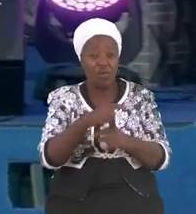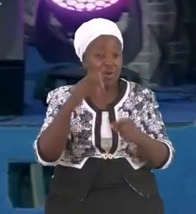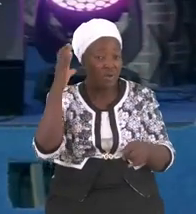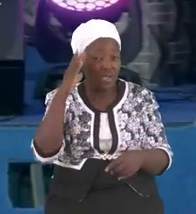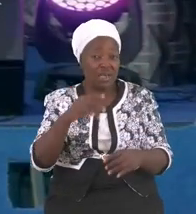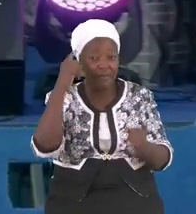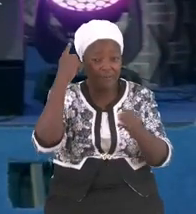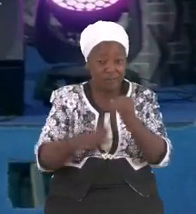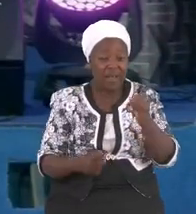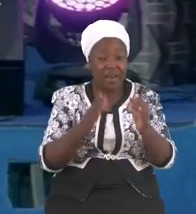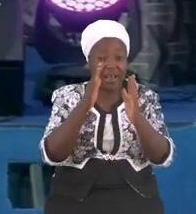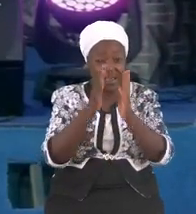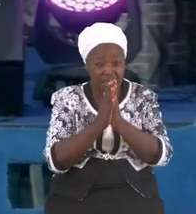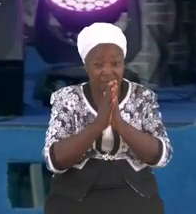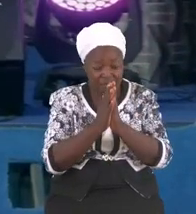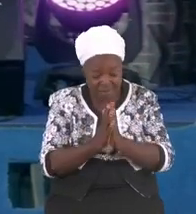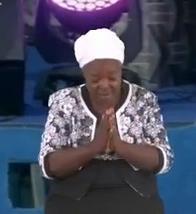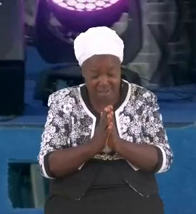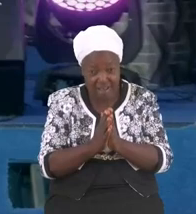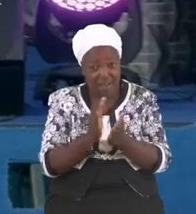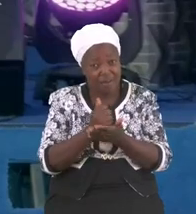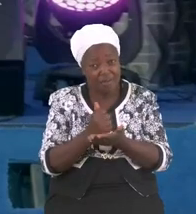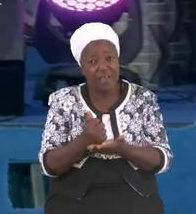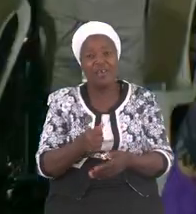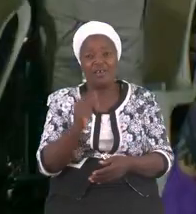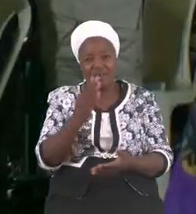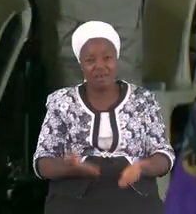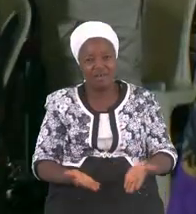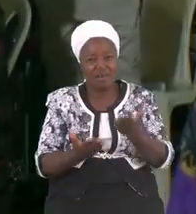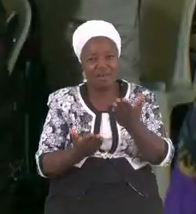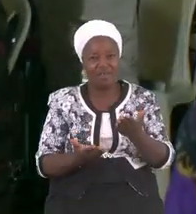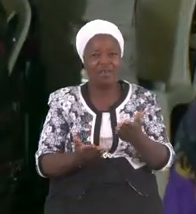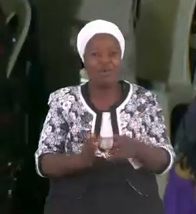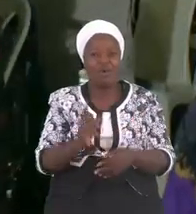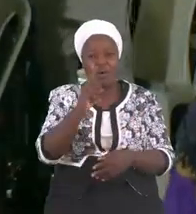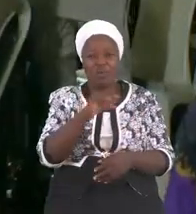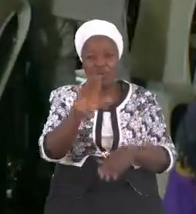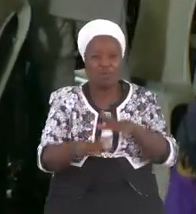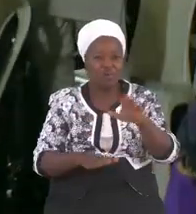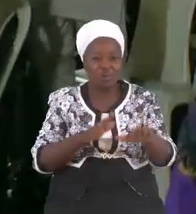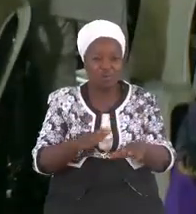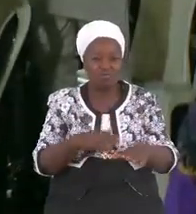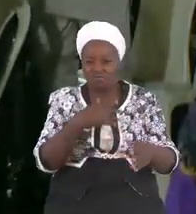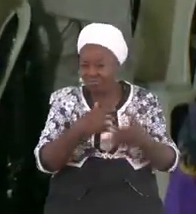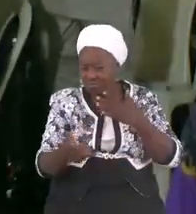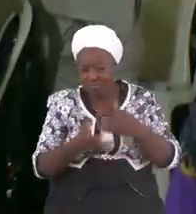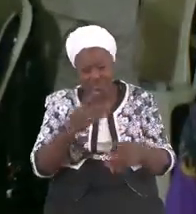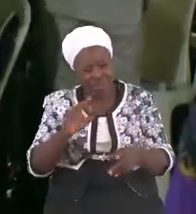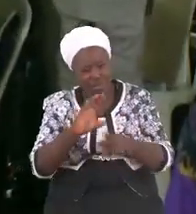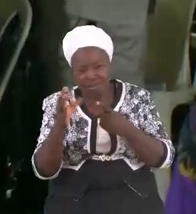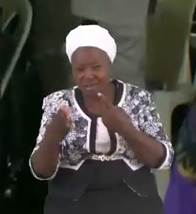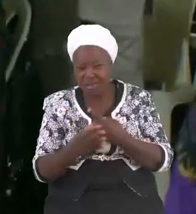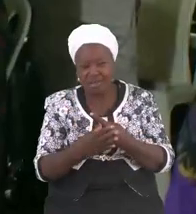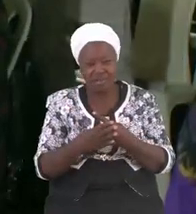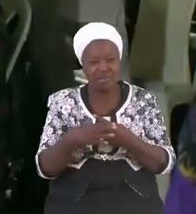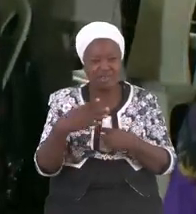final amen, rise up, you will walk. Whatever the condition, the